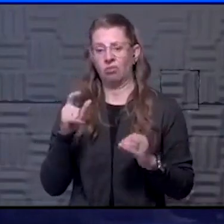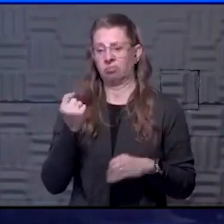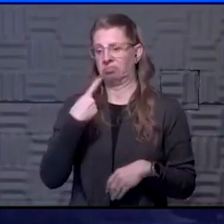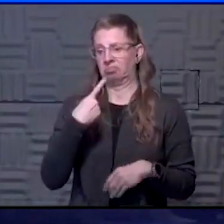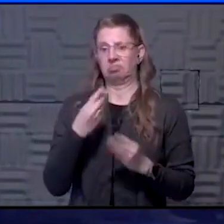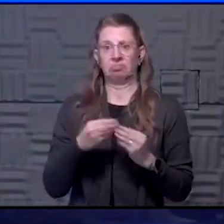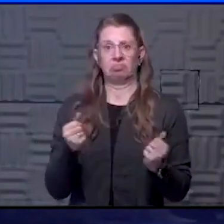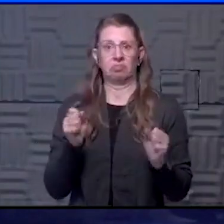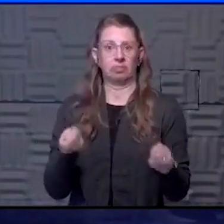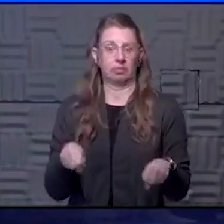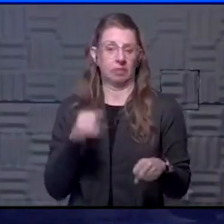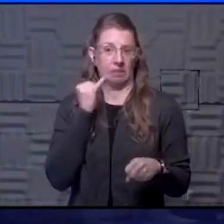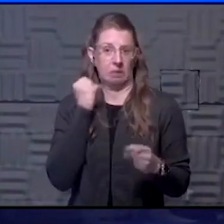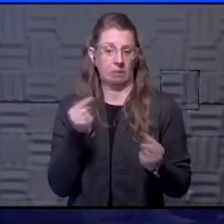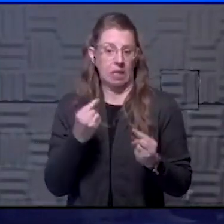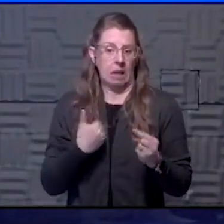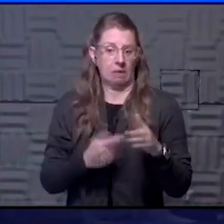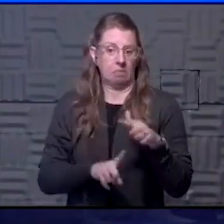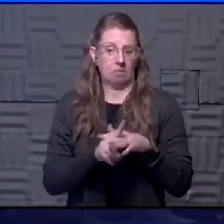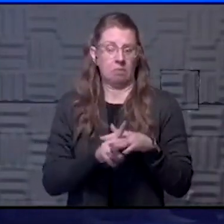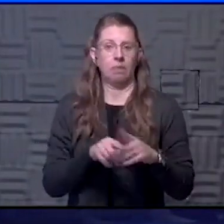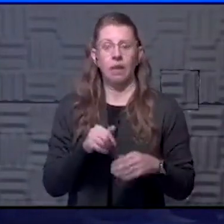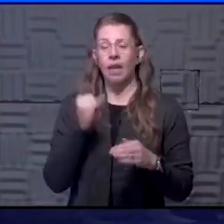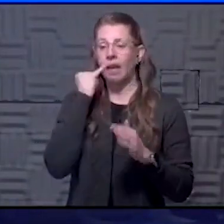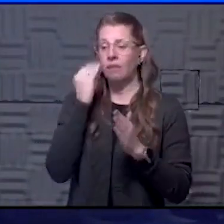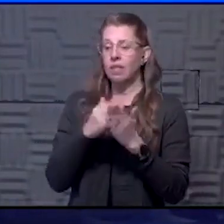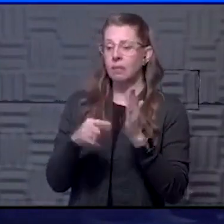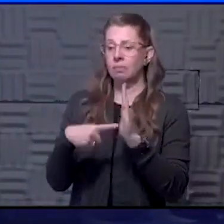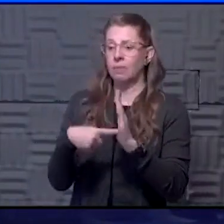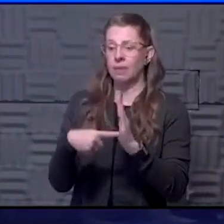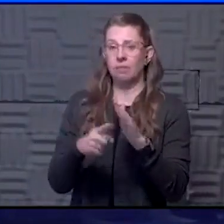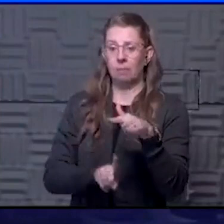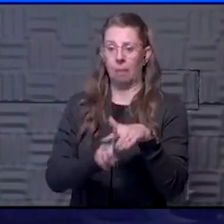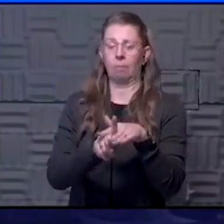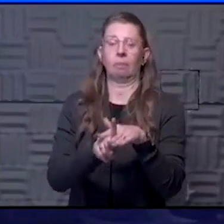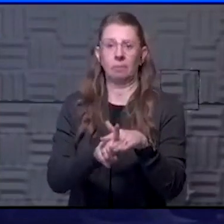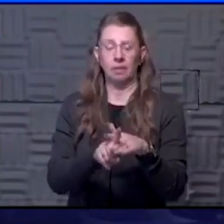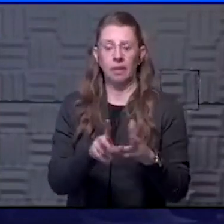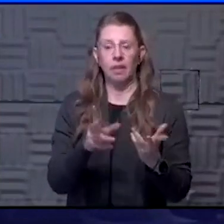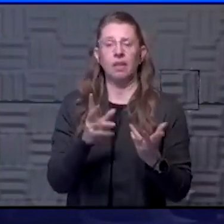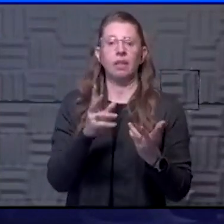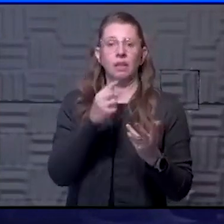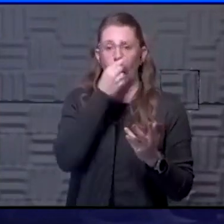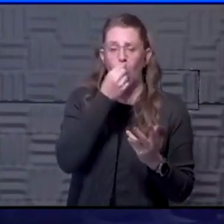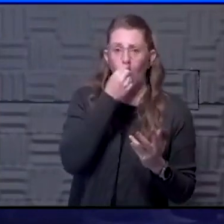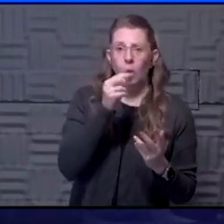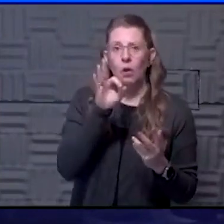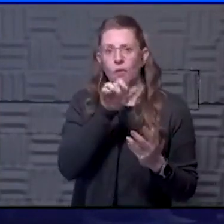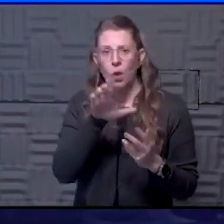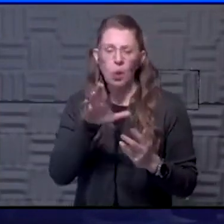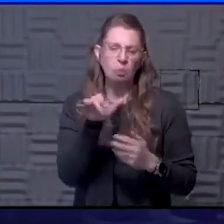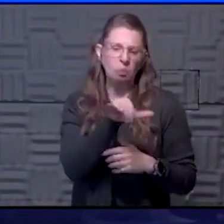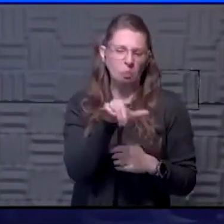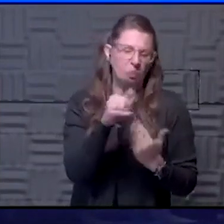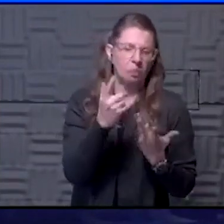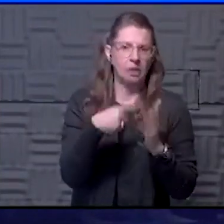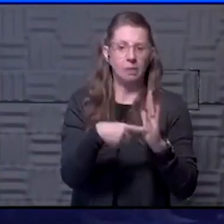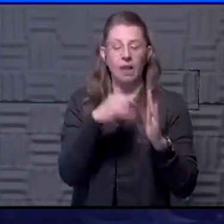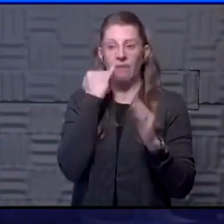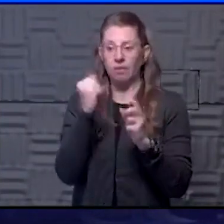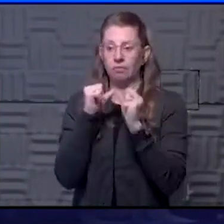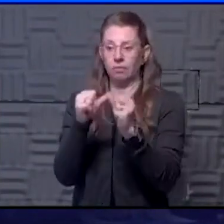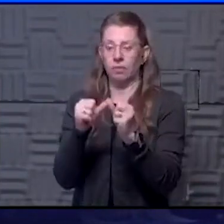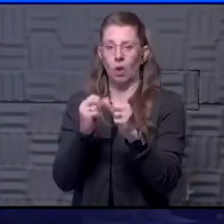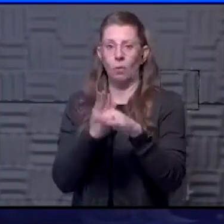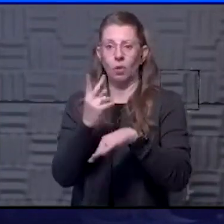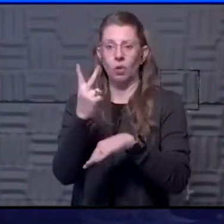So with your second dose, if you do have symptoms very similar to your first one, kind of cold flu-like some symptoms, if it persists more than 2 days,